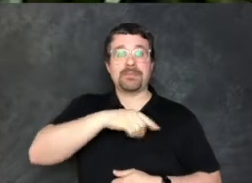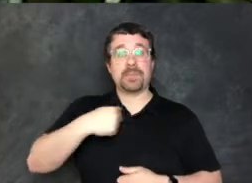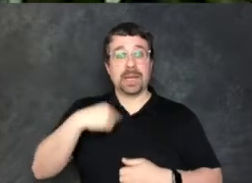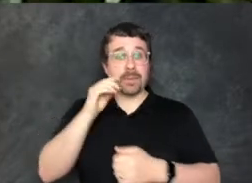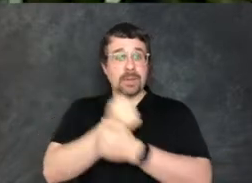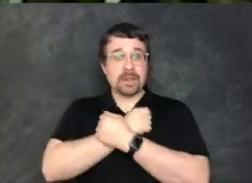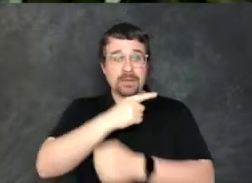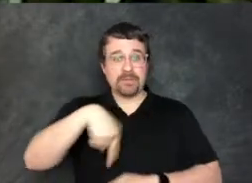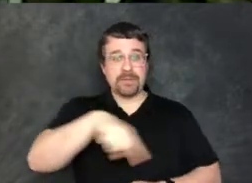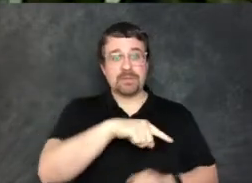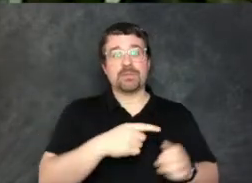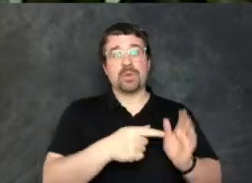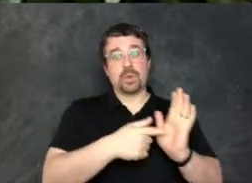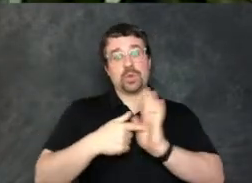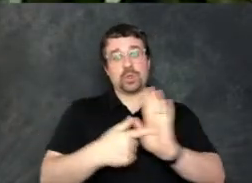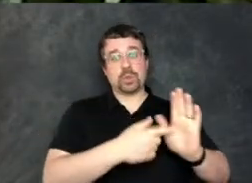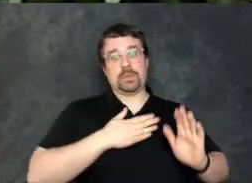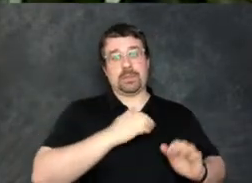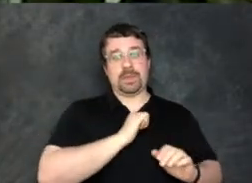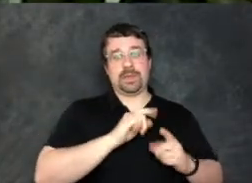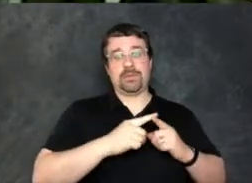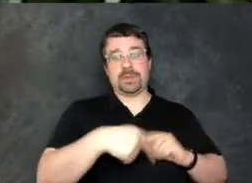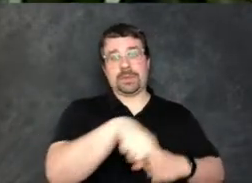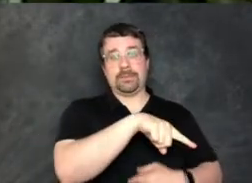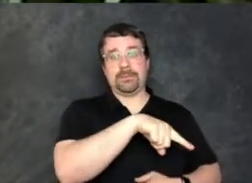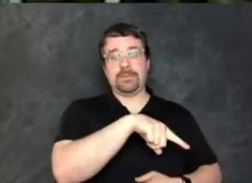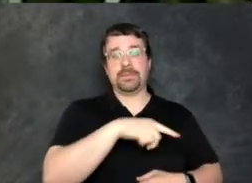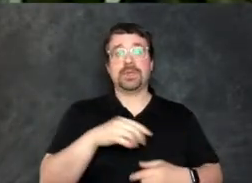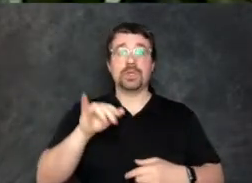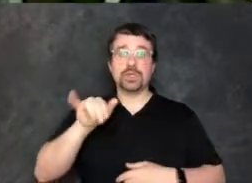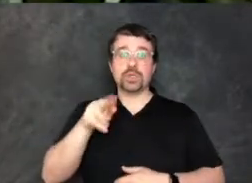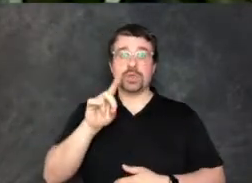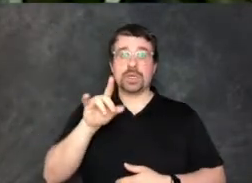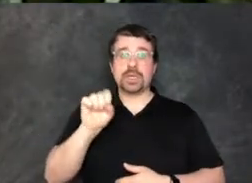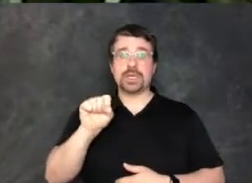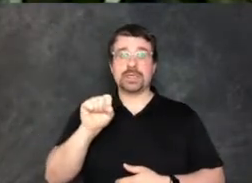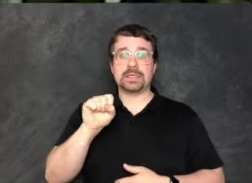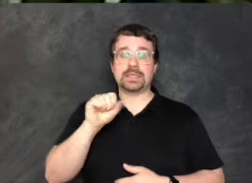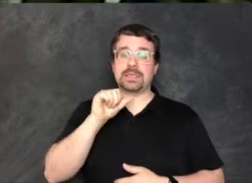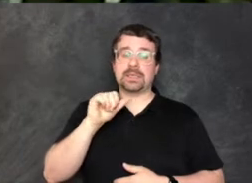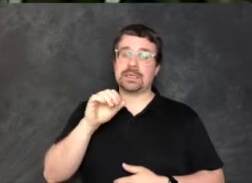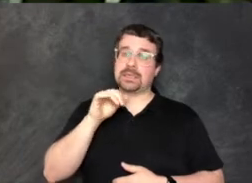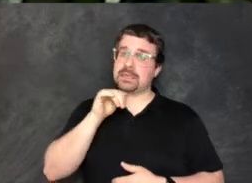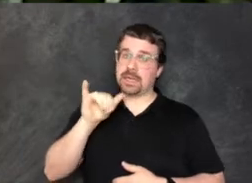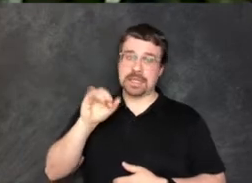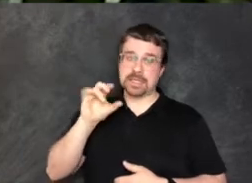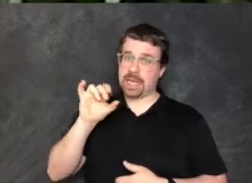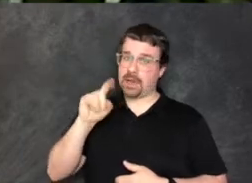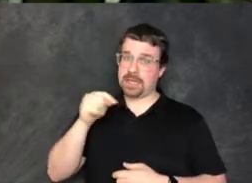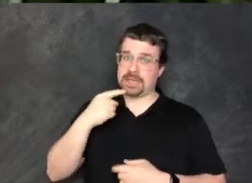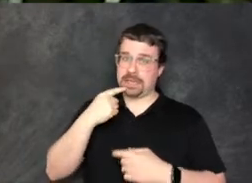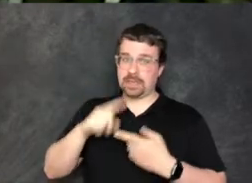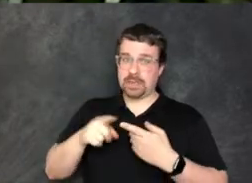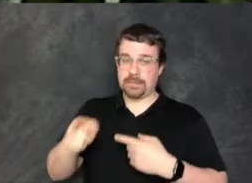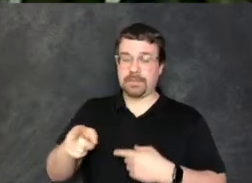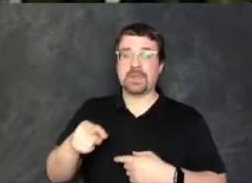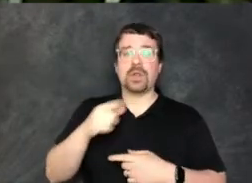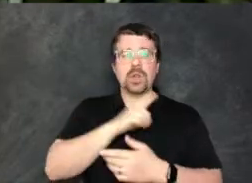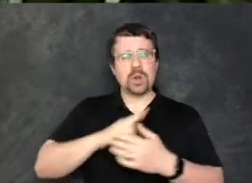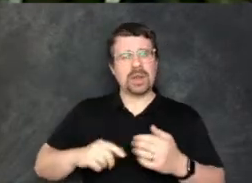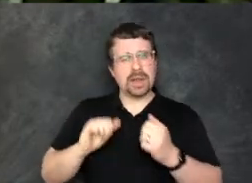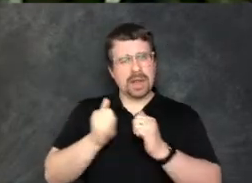Father. And I will love them and reveal myself to them. Judas, not Iscariot, said to